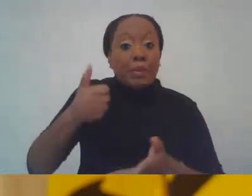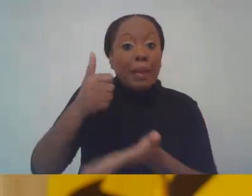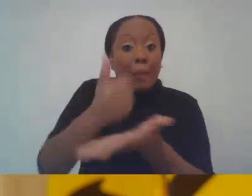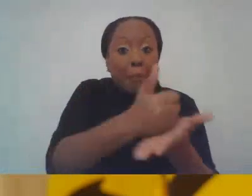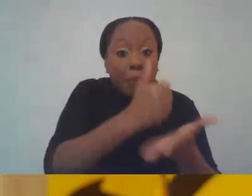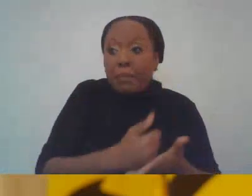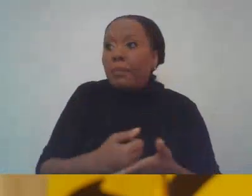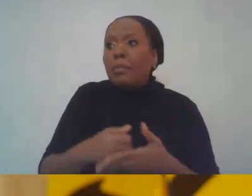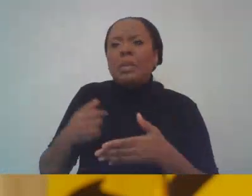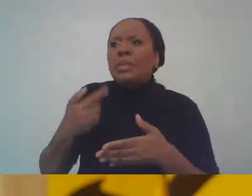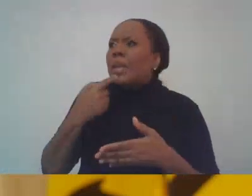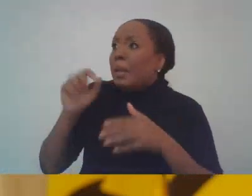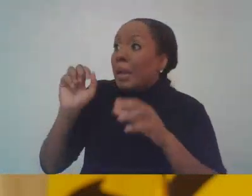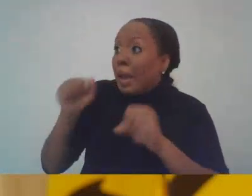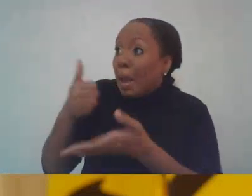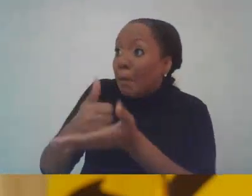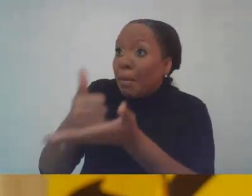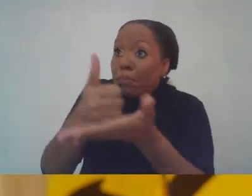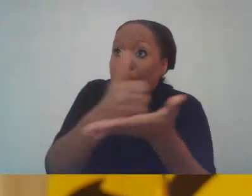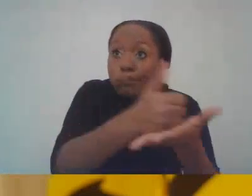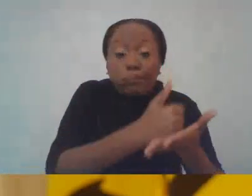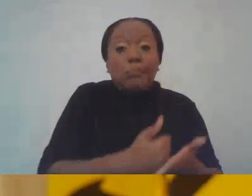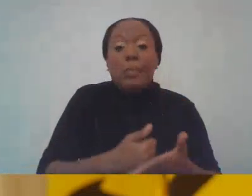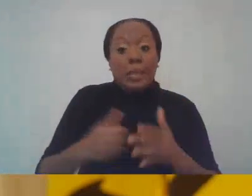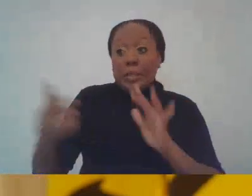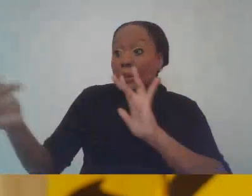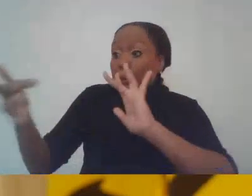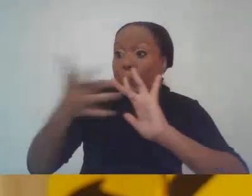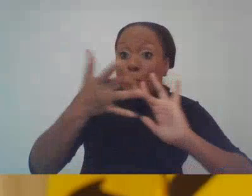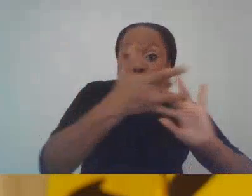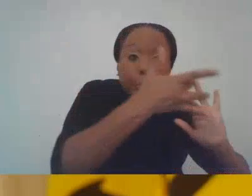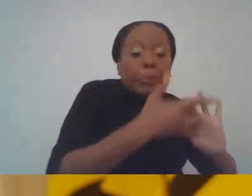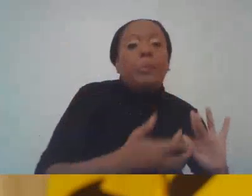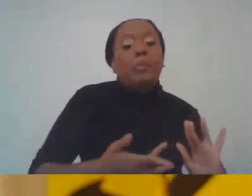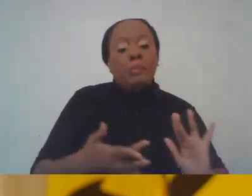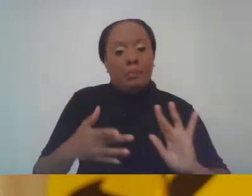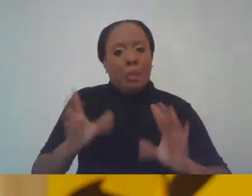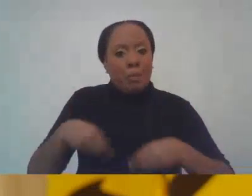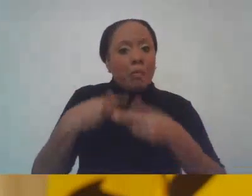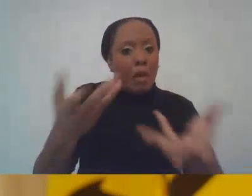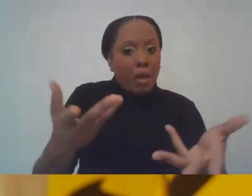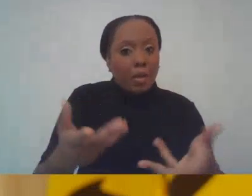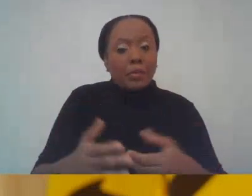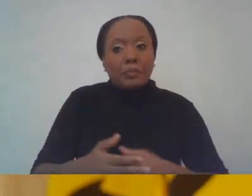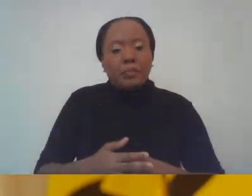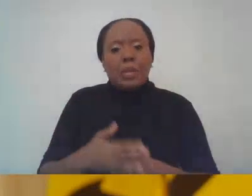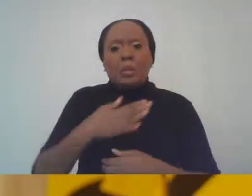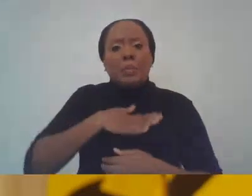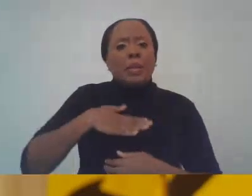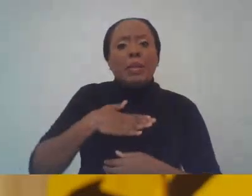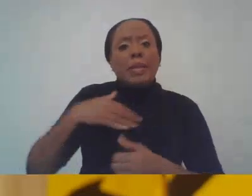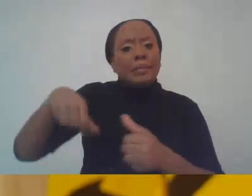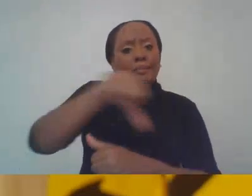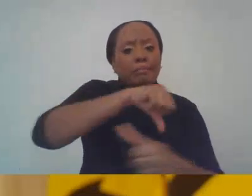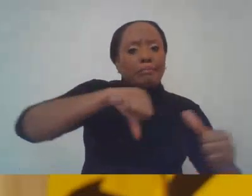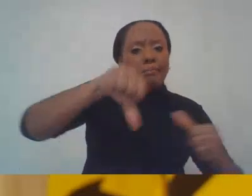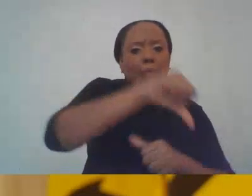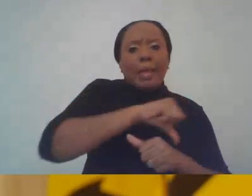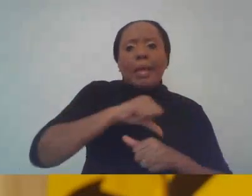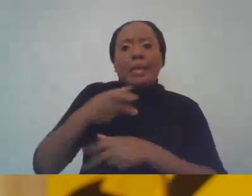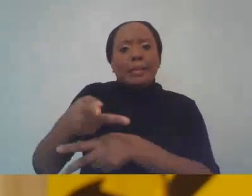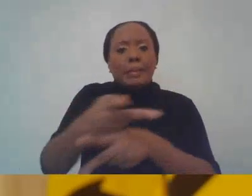they have all that they need, and in the event that they need to reach out for any assistance, that you're able to provide it. Let us be our brother's